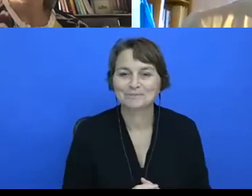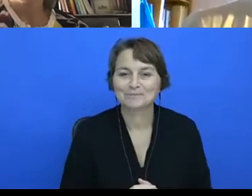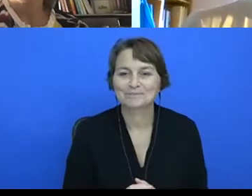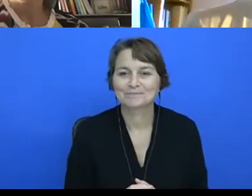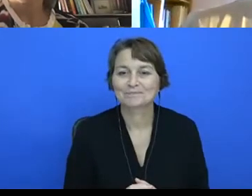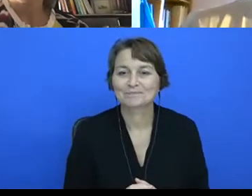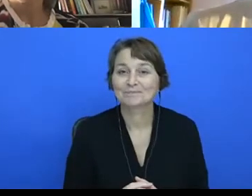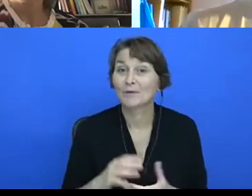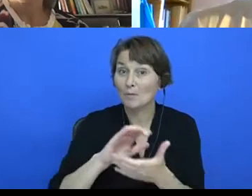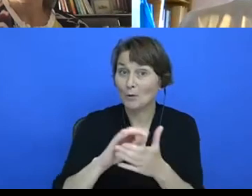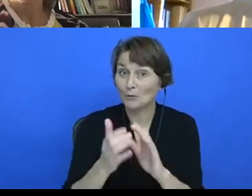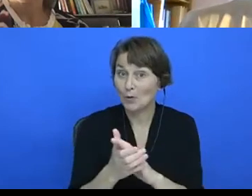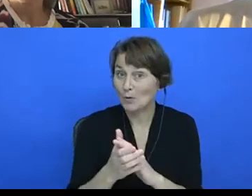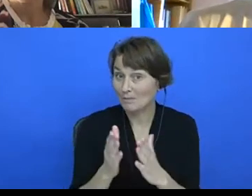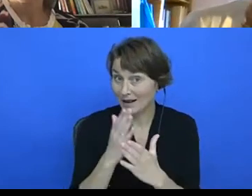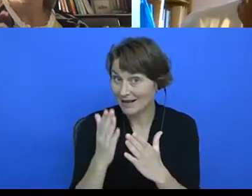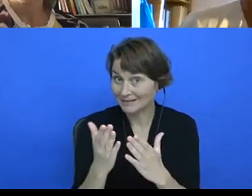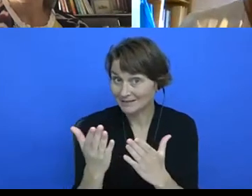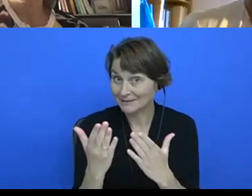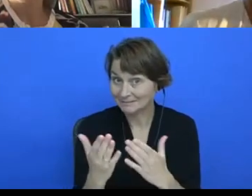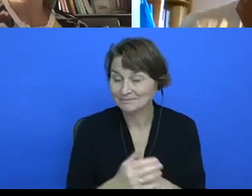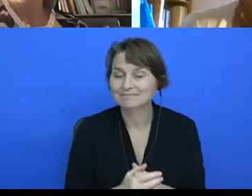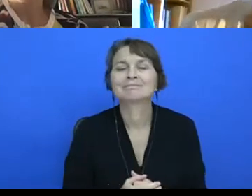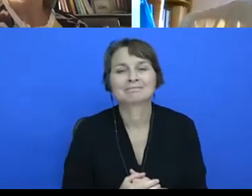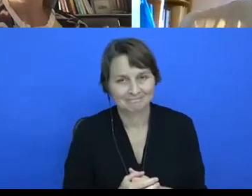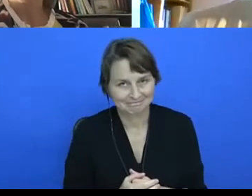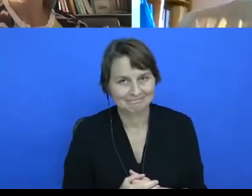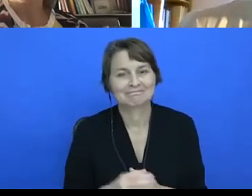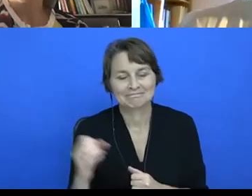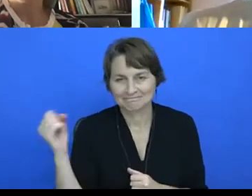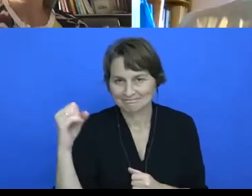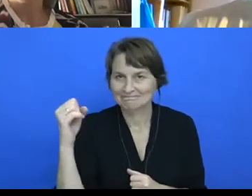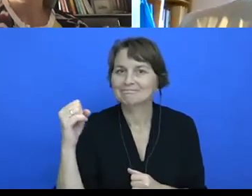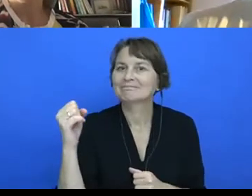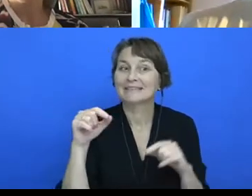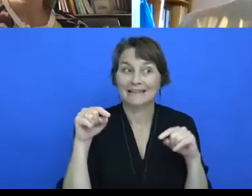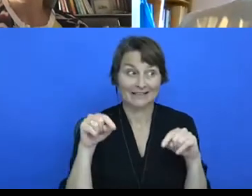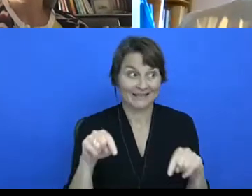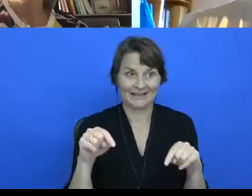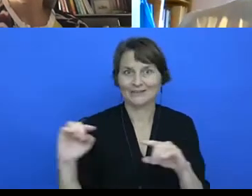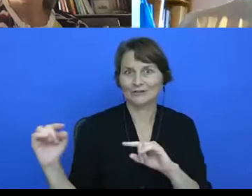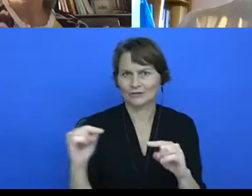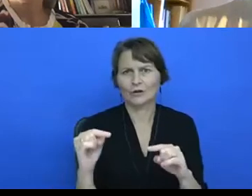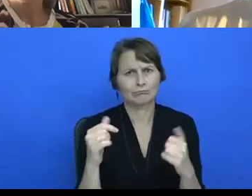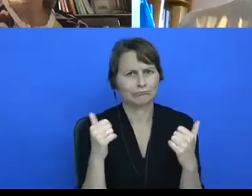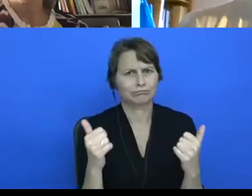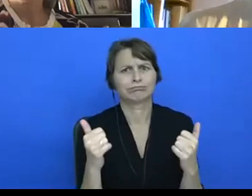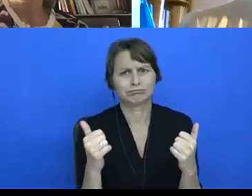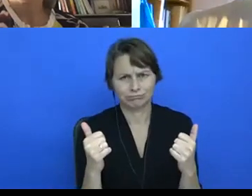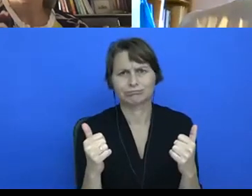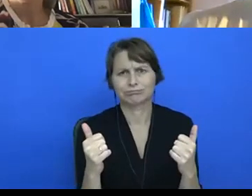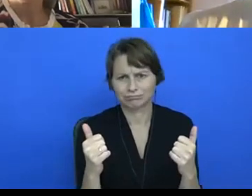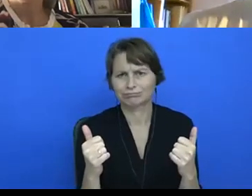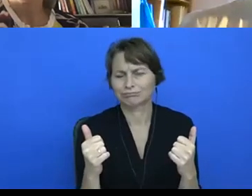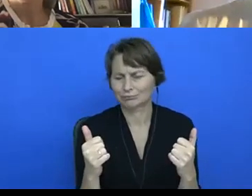Bodo, any concluding remarks? Yeah, so my concluding remark would be that, first of all, I think these sorts of discussions are really useful, and there needs to be more of